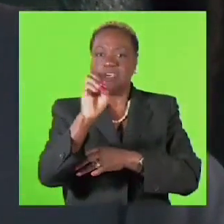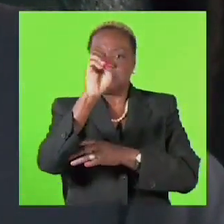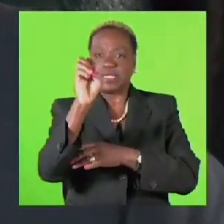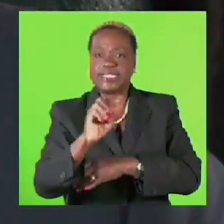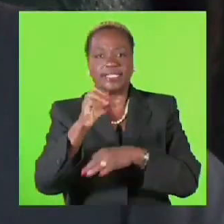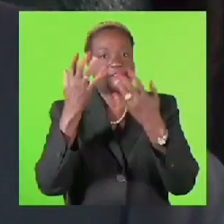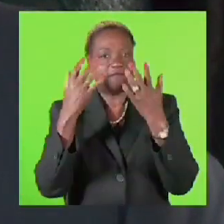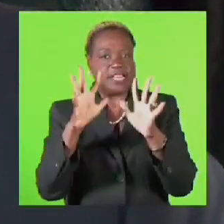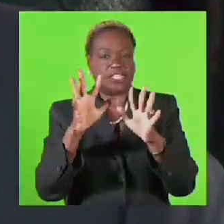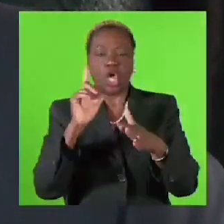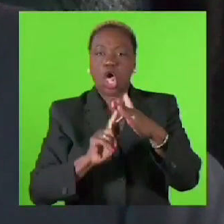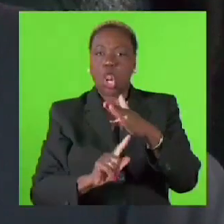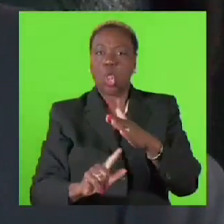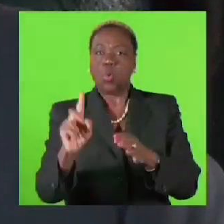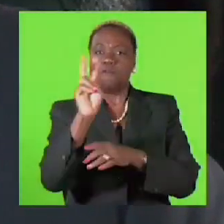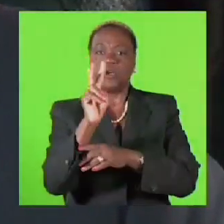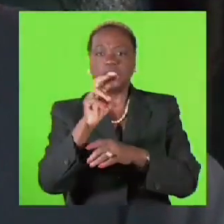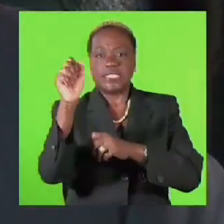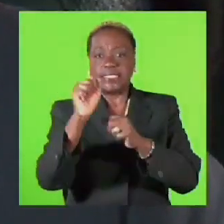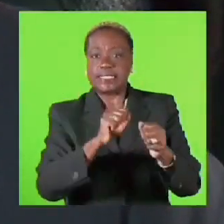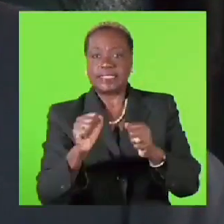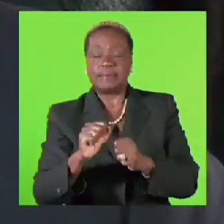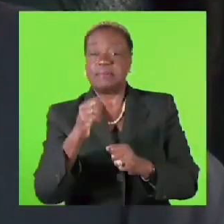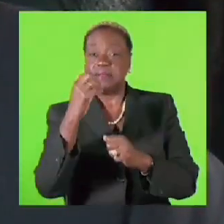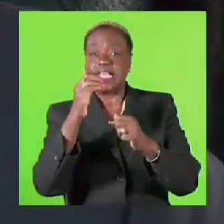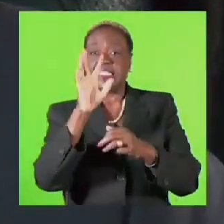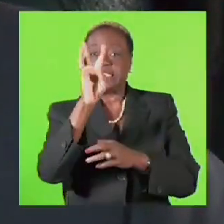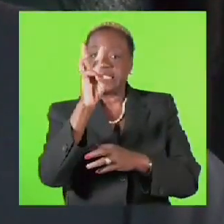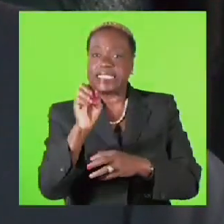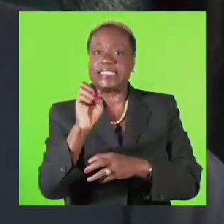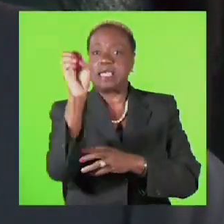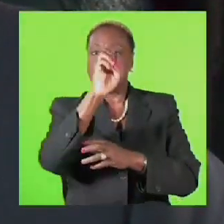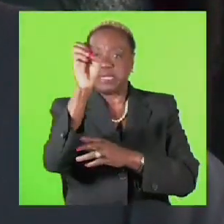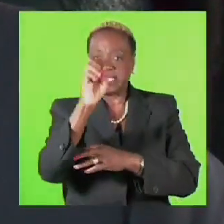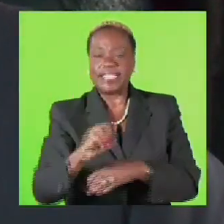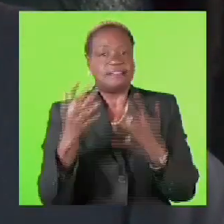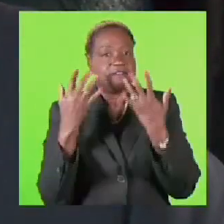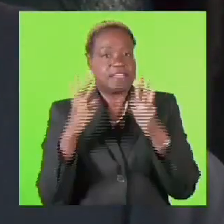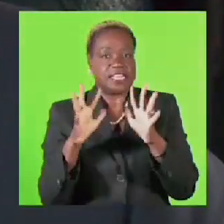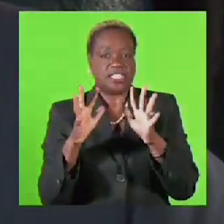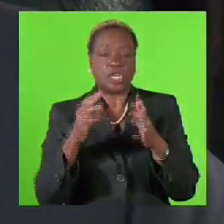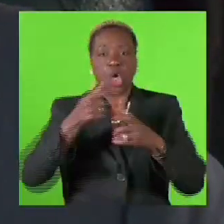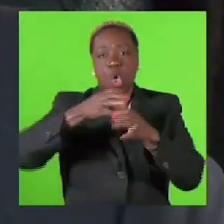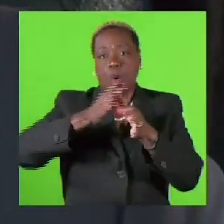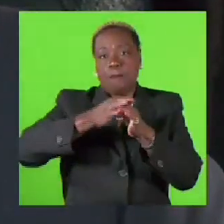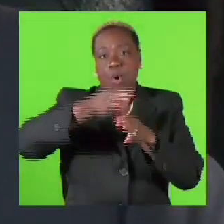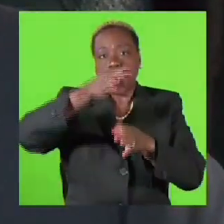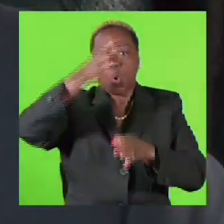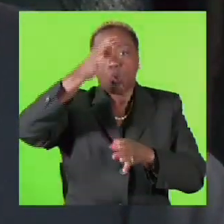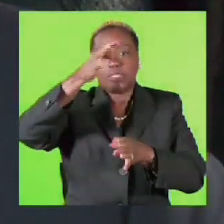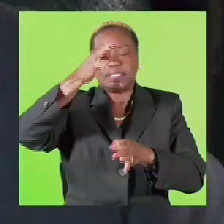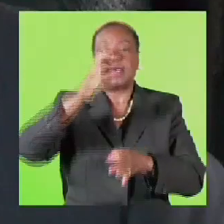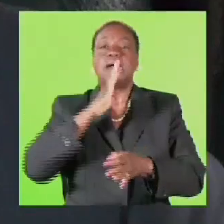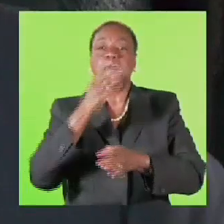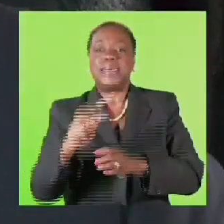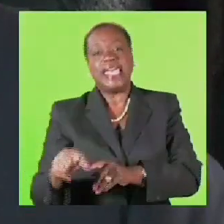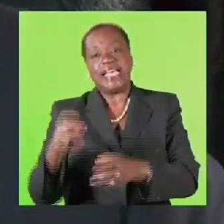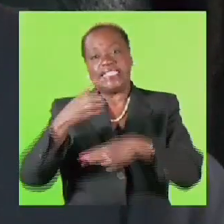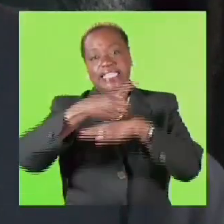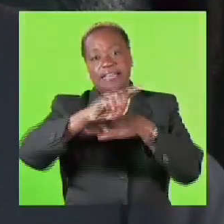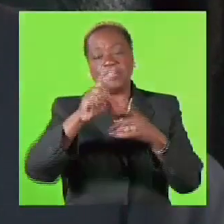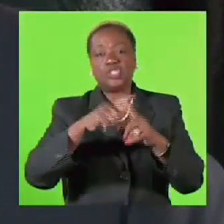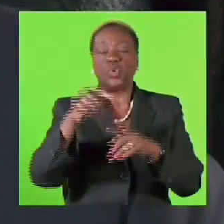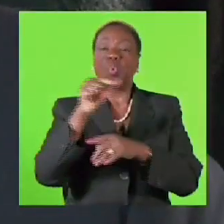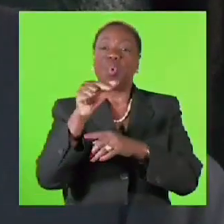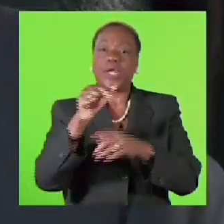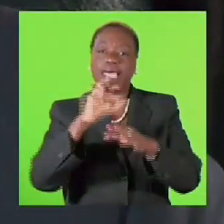completed. Low voltage systems are 60% completed. Poles are being delivered